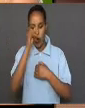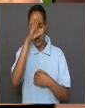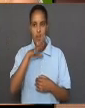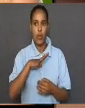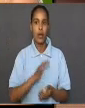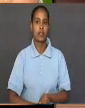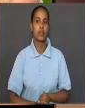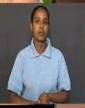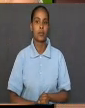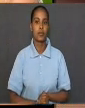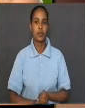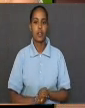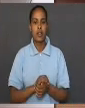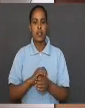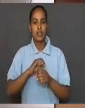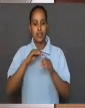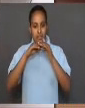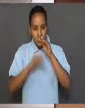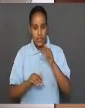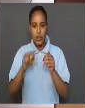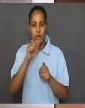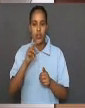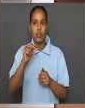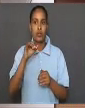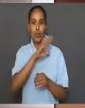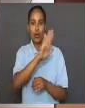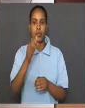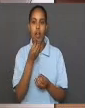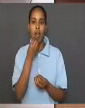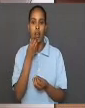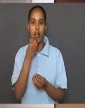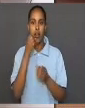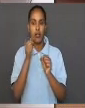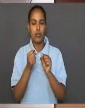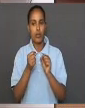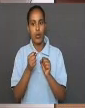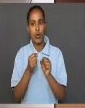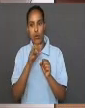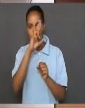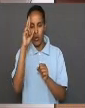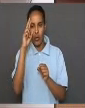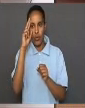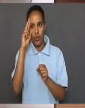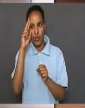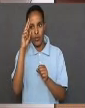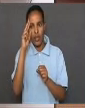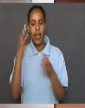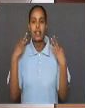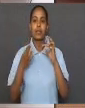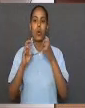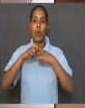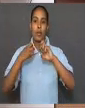humans. A deficiency of zinc in your diet can cause a variety of health